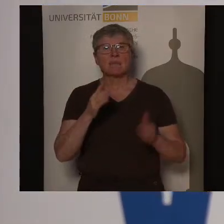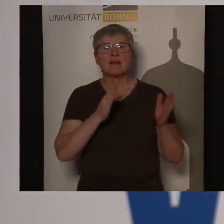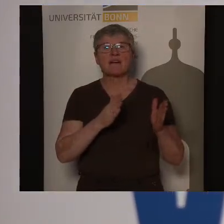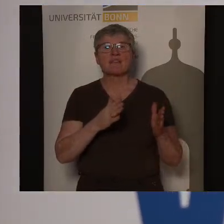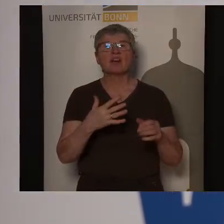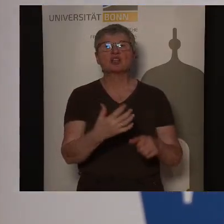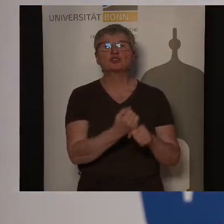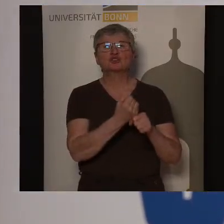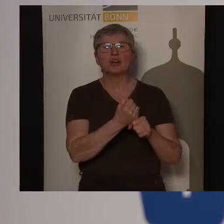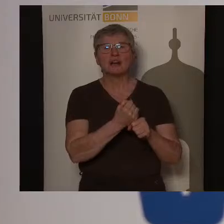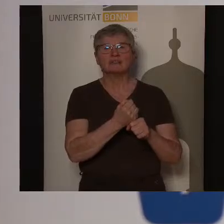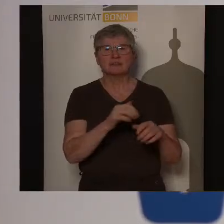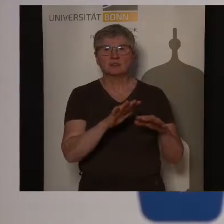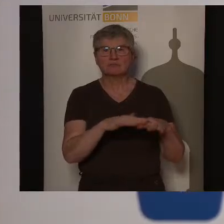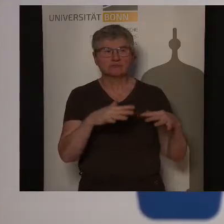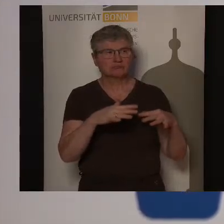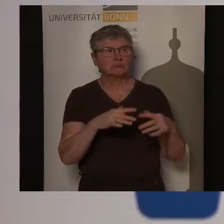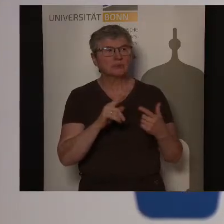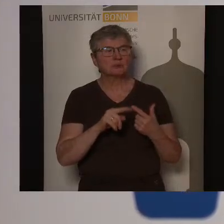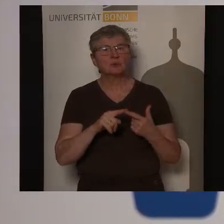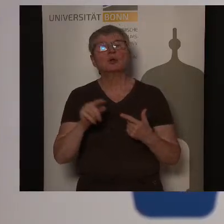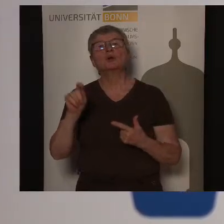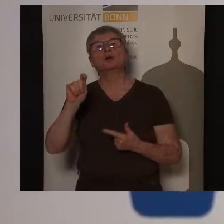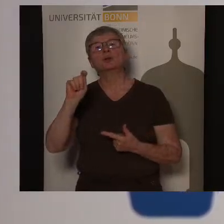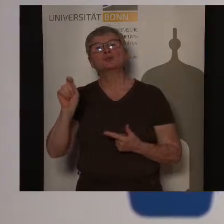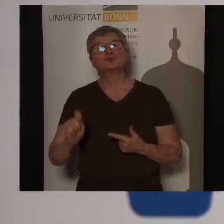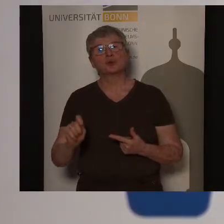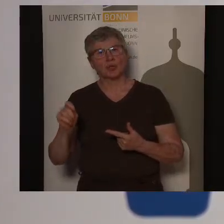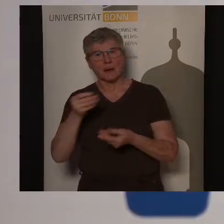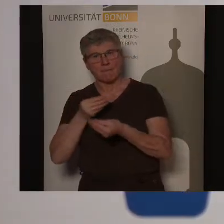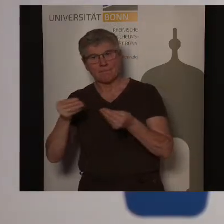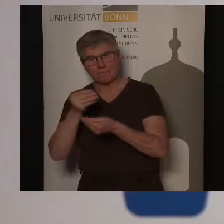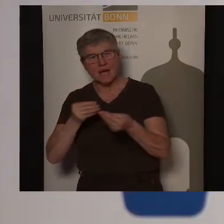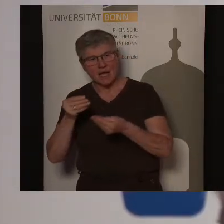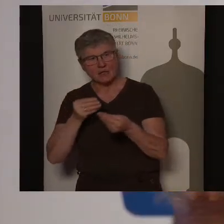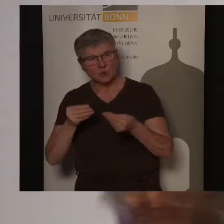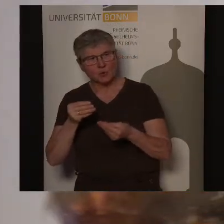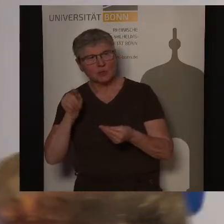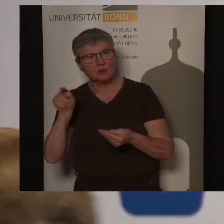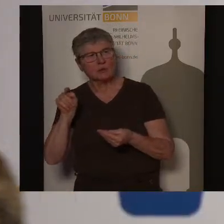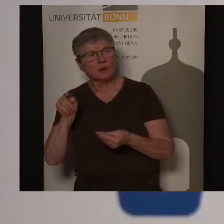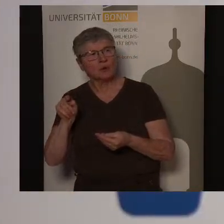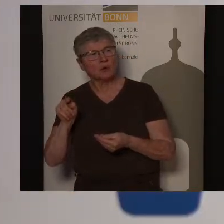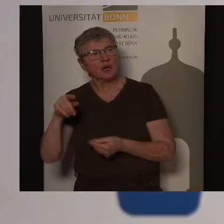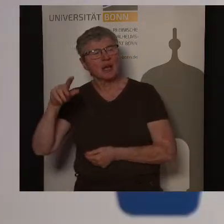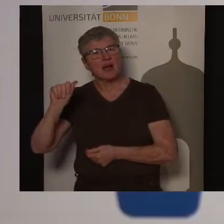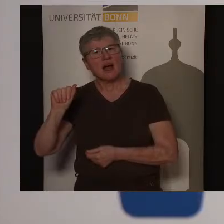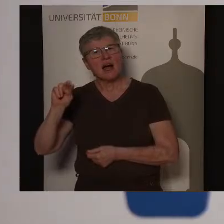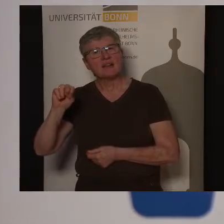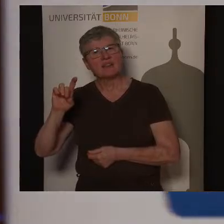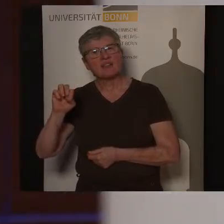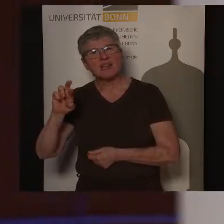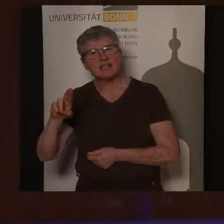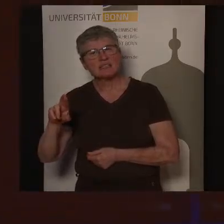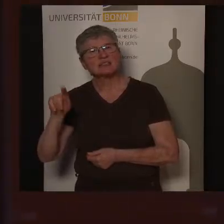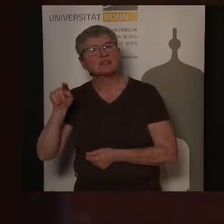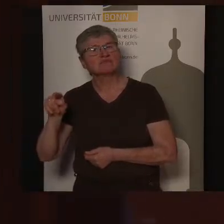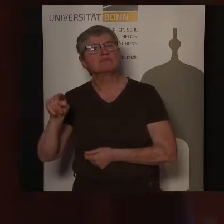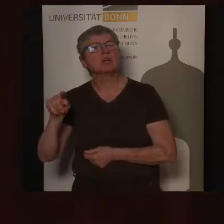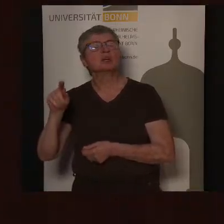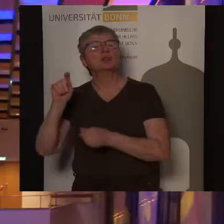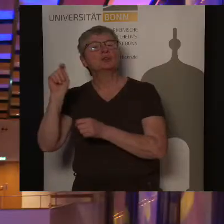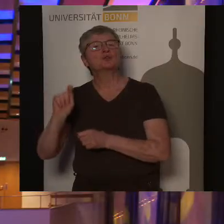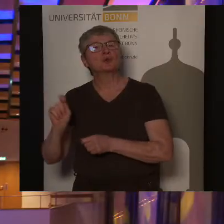Councils Department. Then we have Sandra Schramm, the Head of the Central Study Advisory and Counseling Service, and